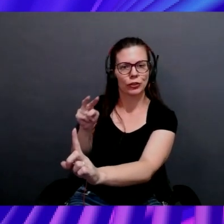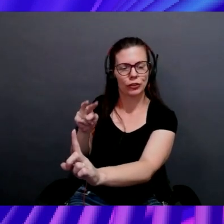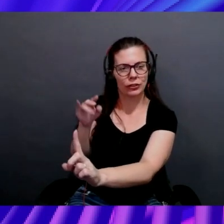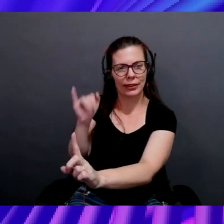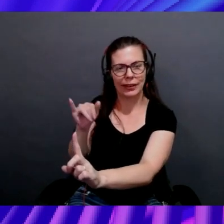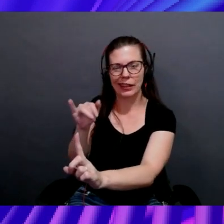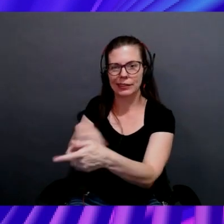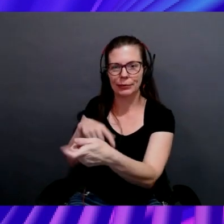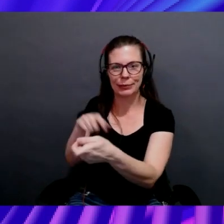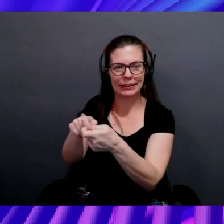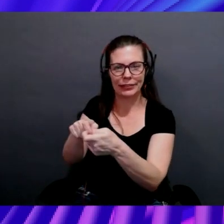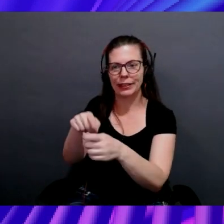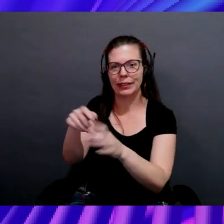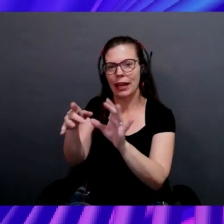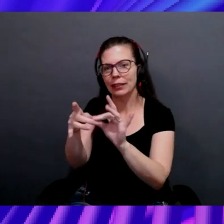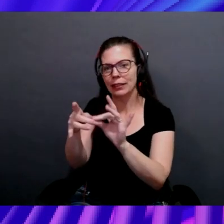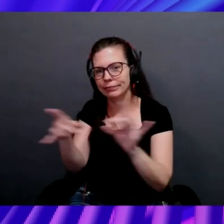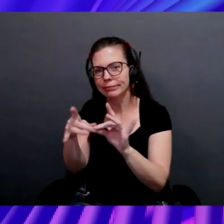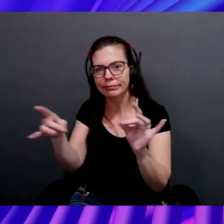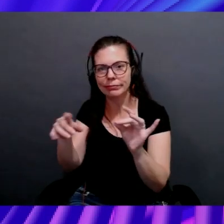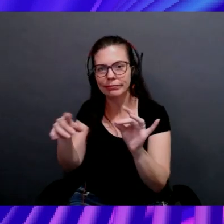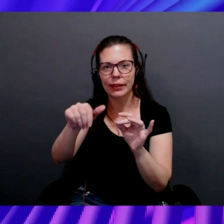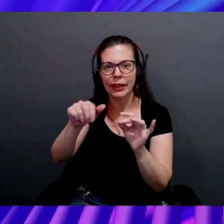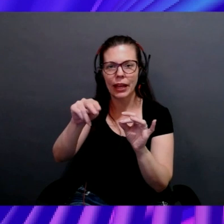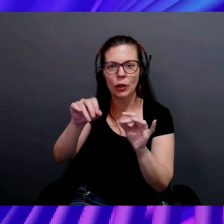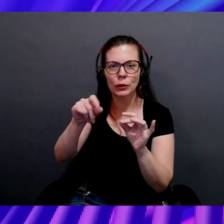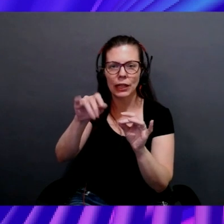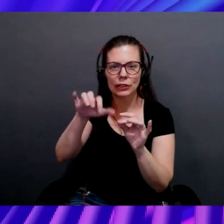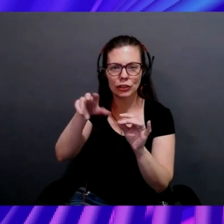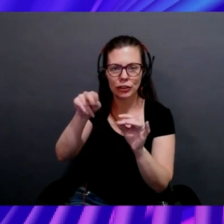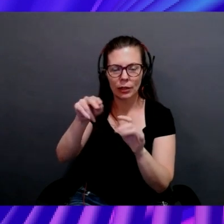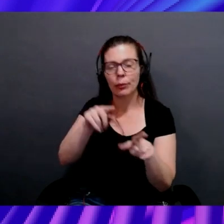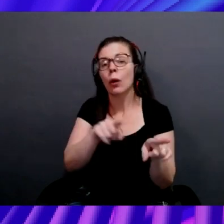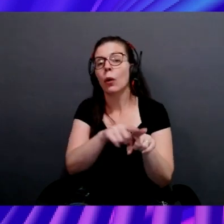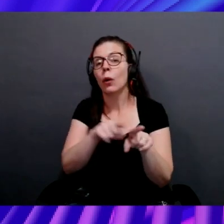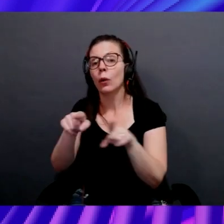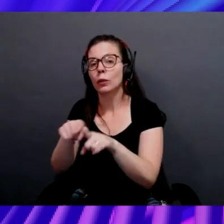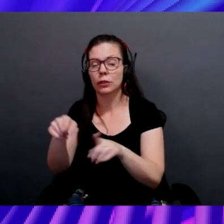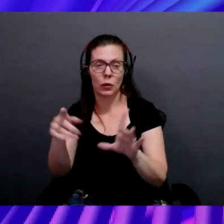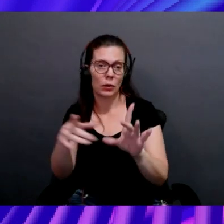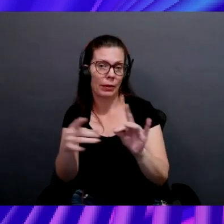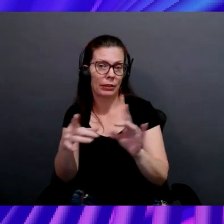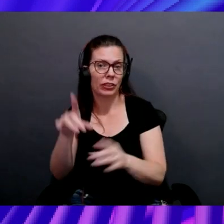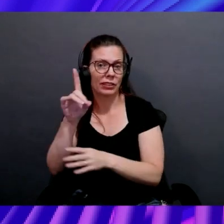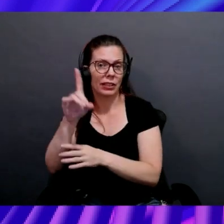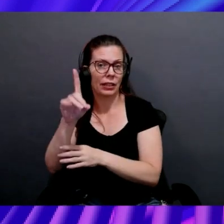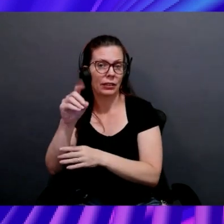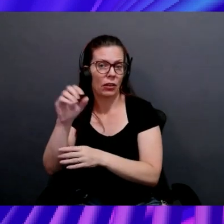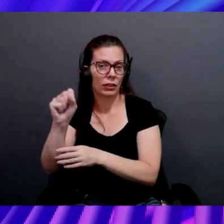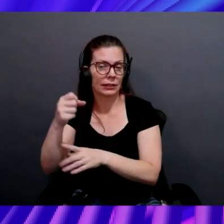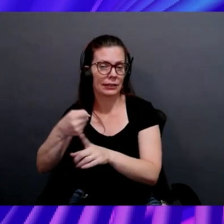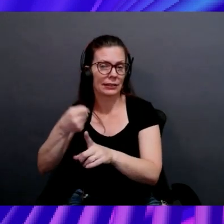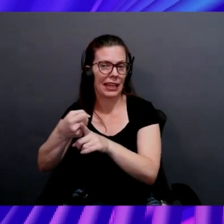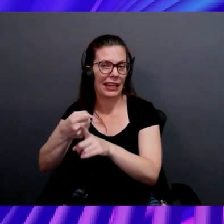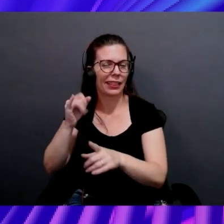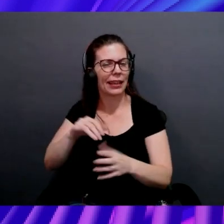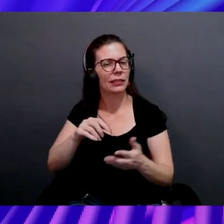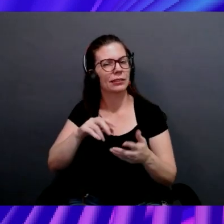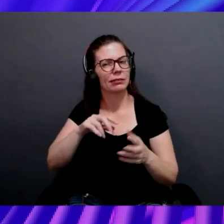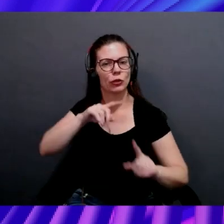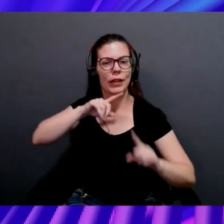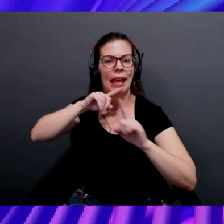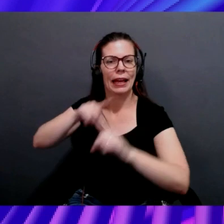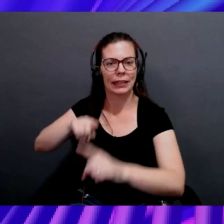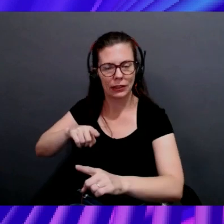specified annotation. But also, you mentioned that DDoS attack, which is more of a reactive stance that I need to